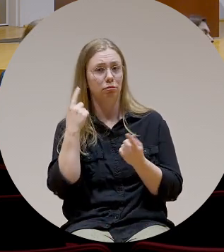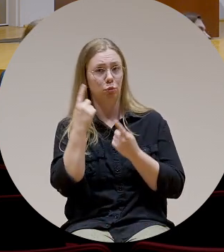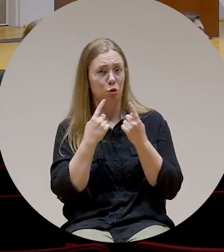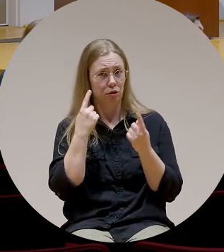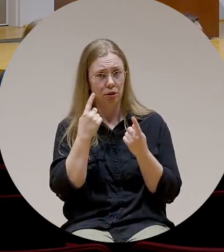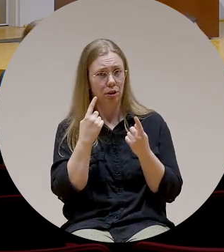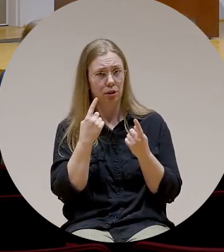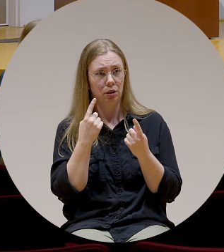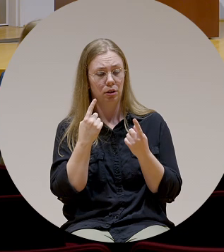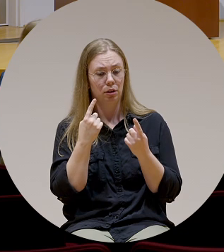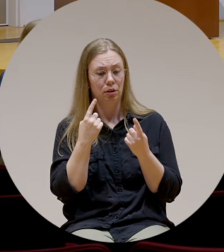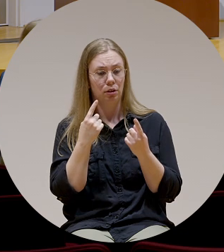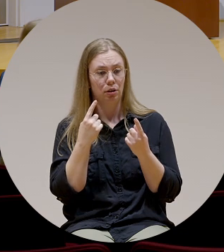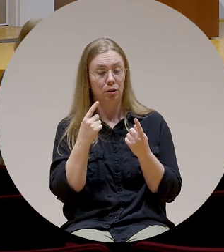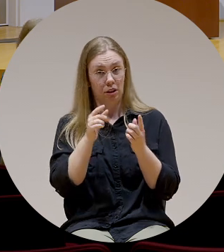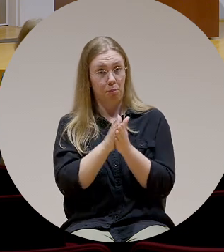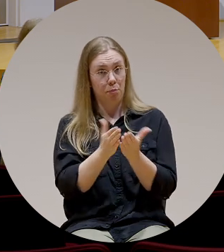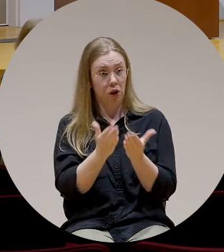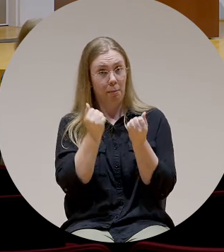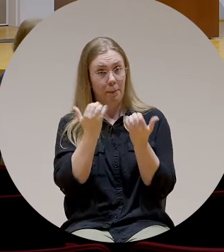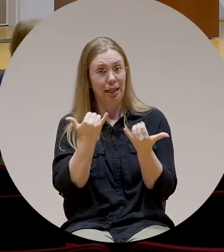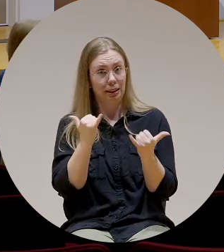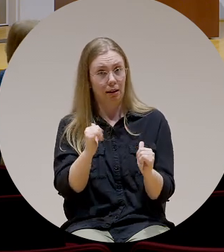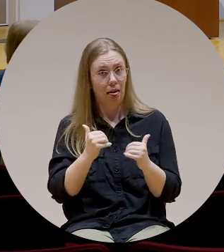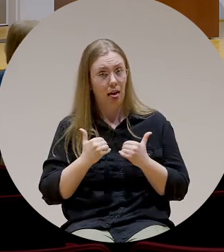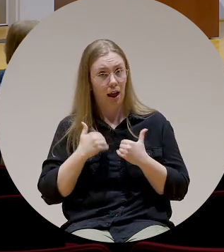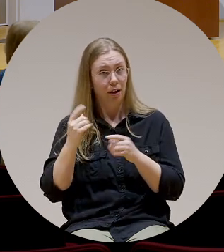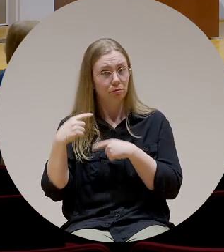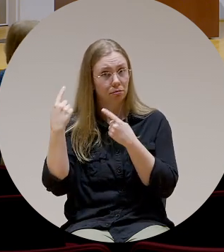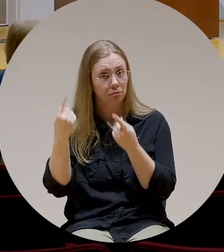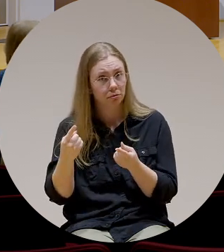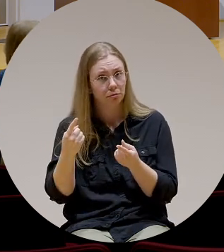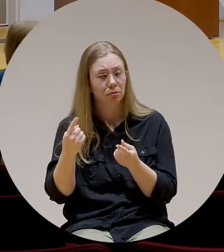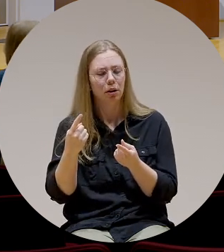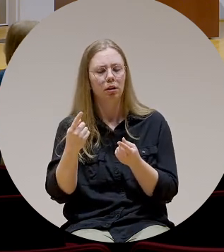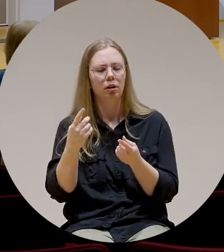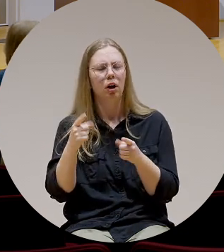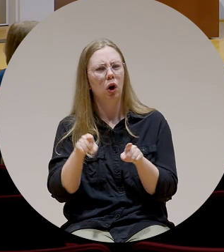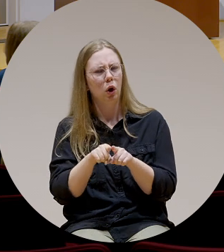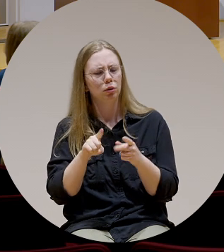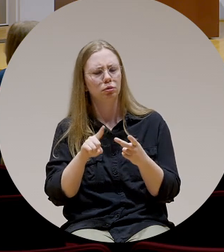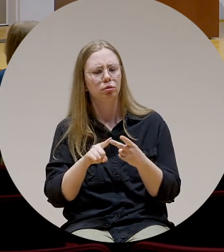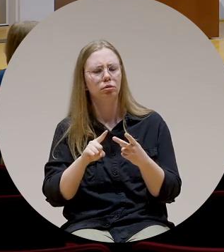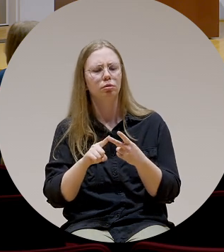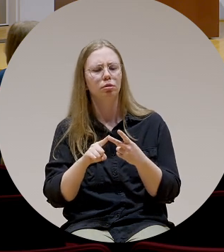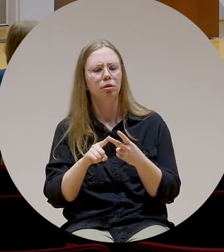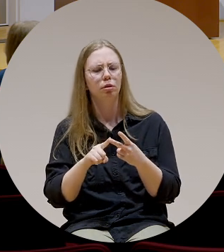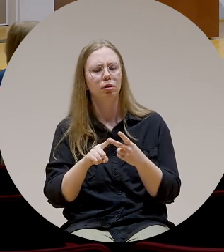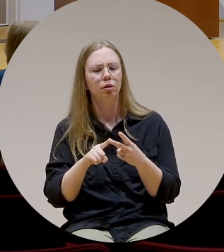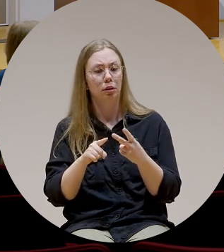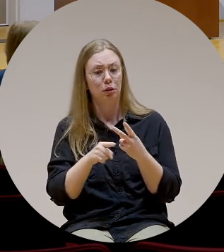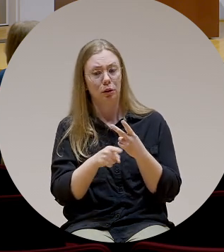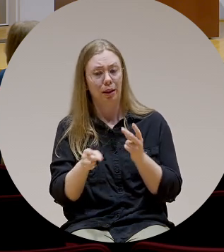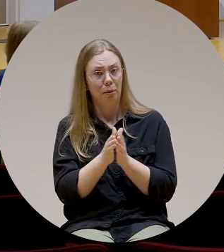them survived, number one? And number two, do they tell